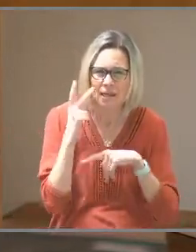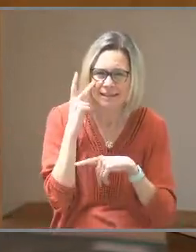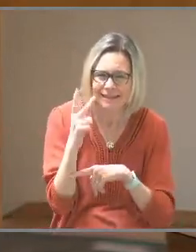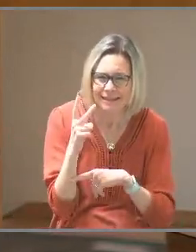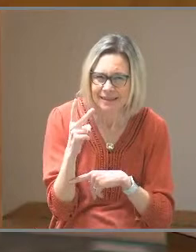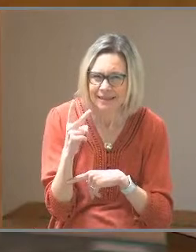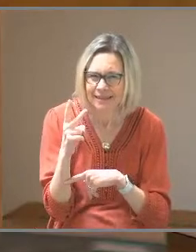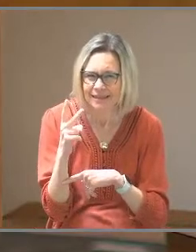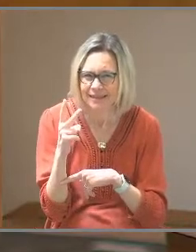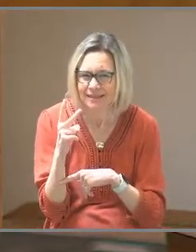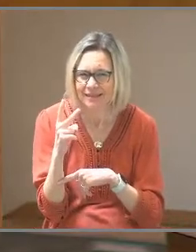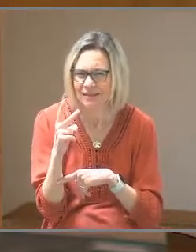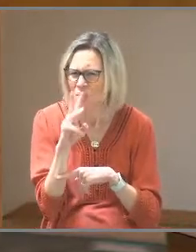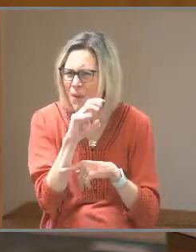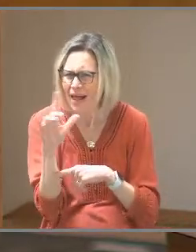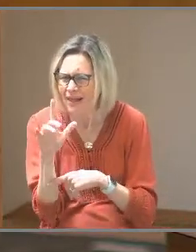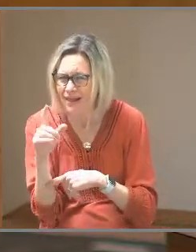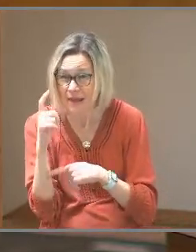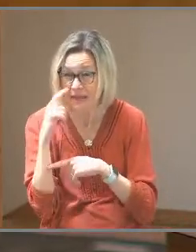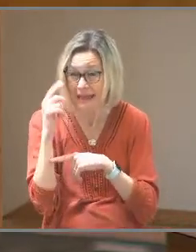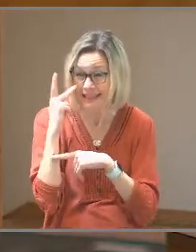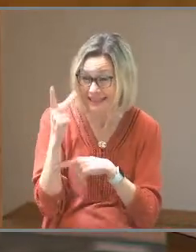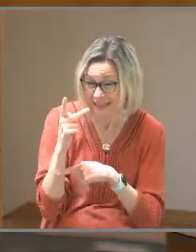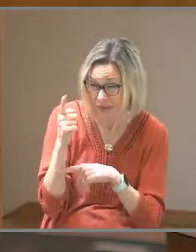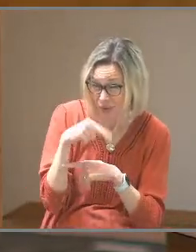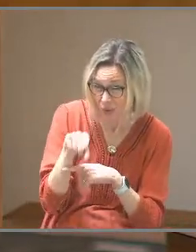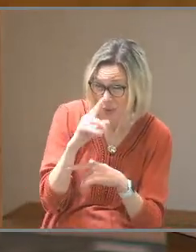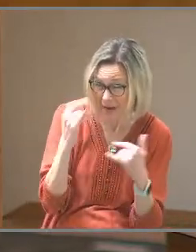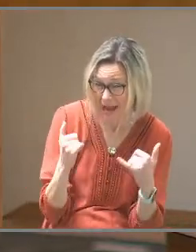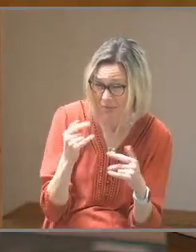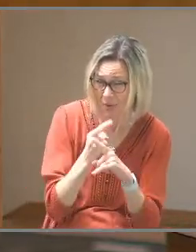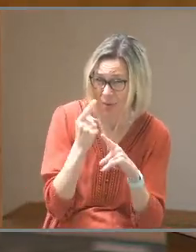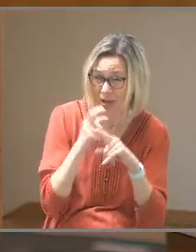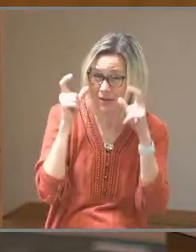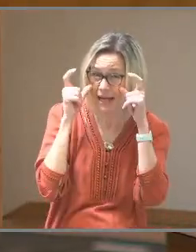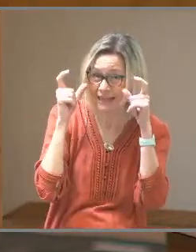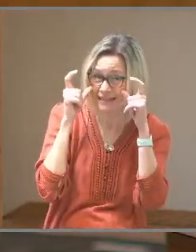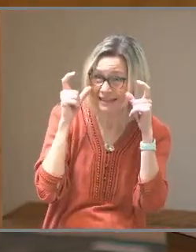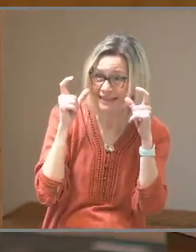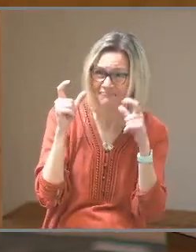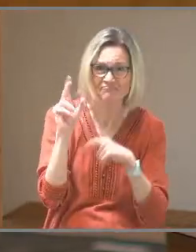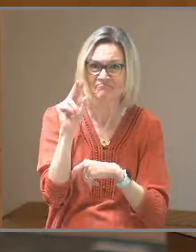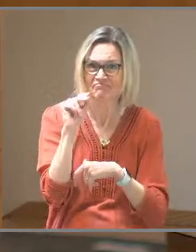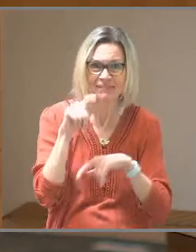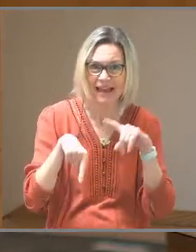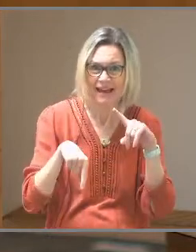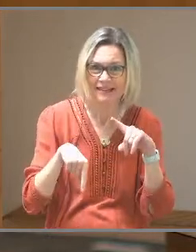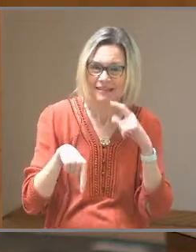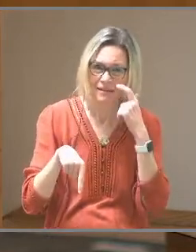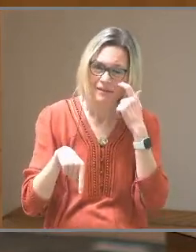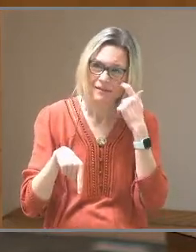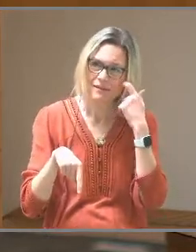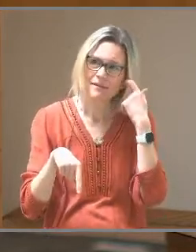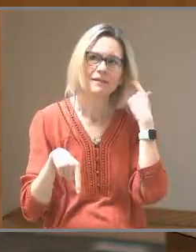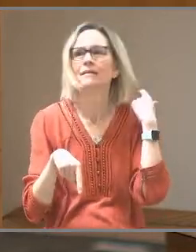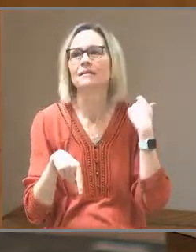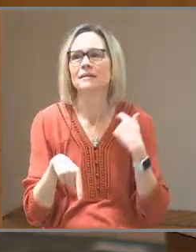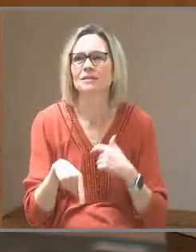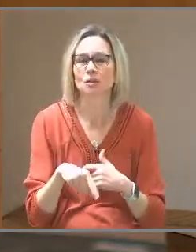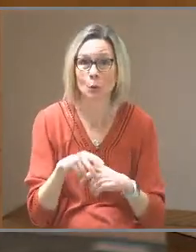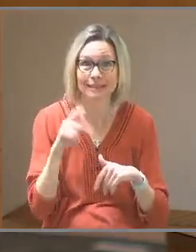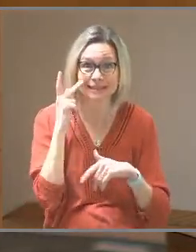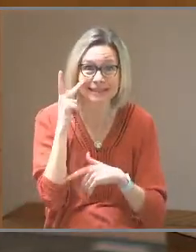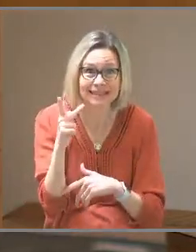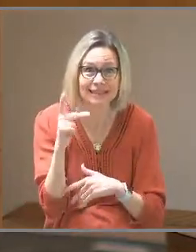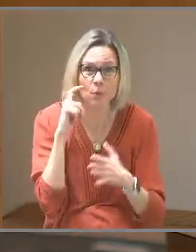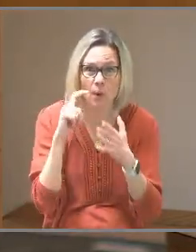How do you think I can see you? Do you think I can see very well like my regular glasses? No. I can see you, but I cannot recognize